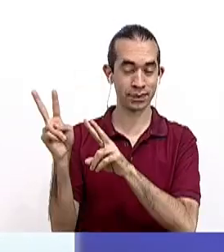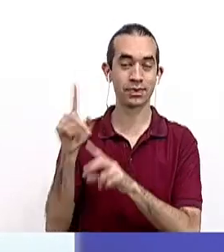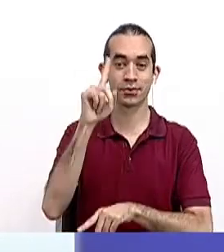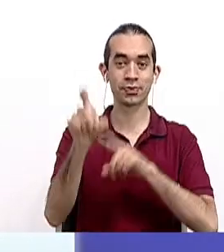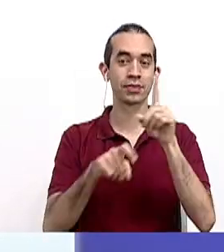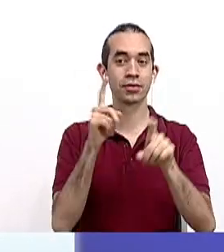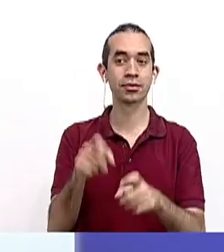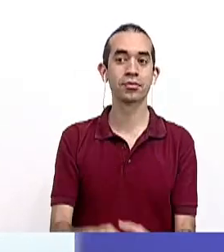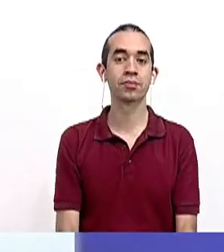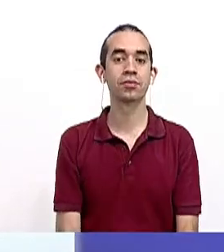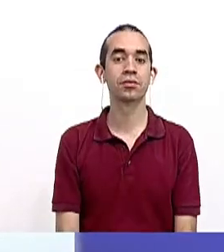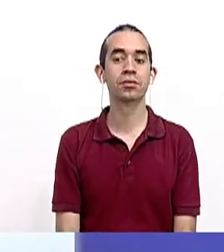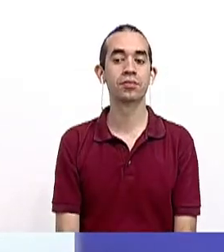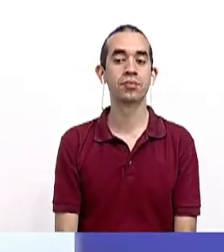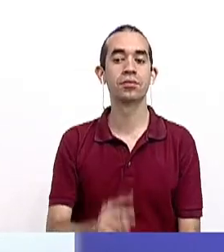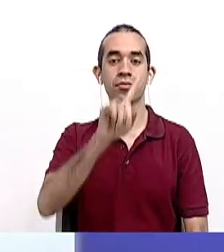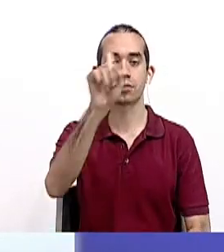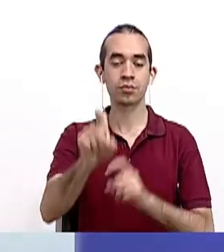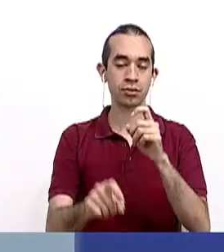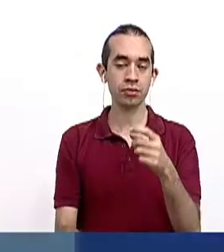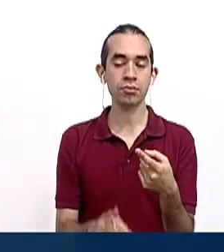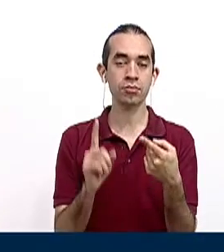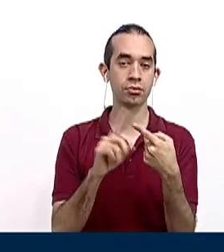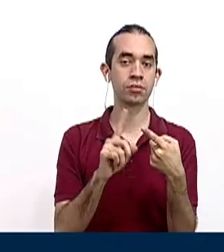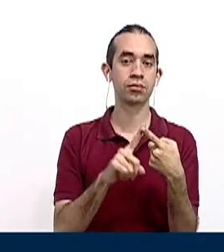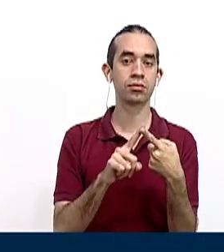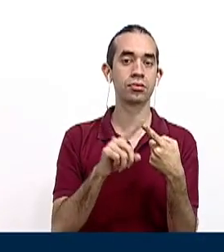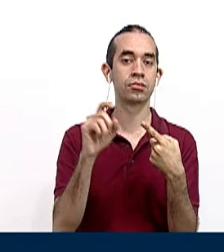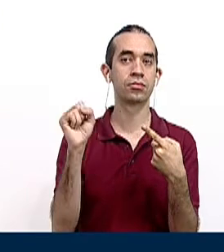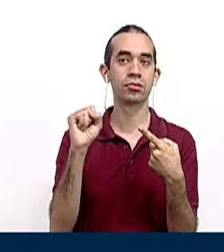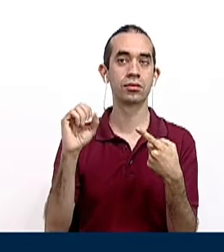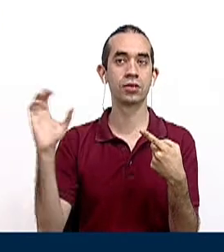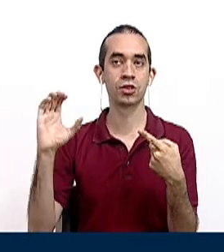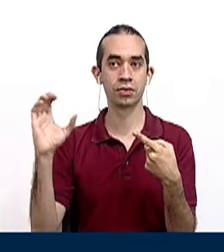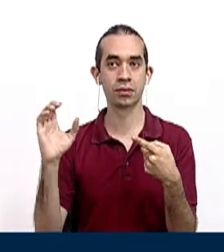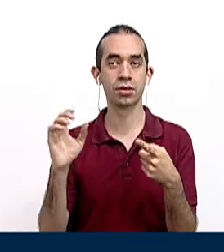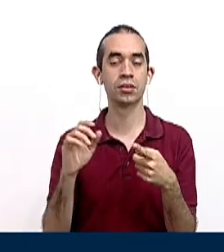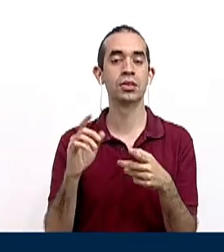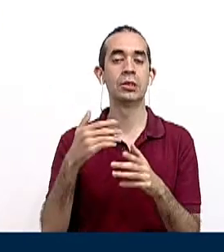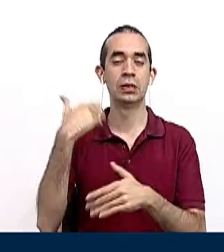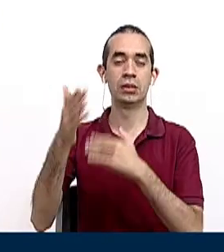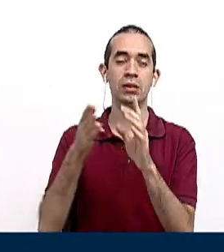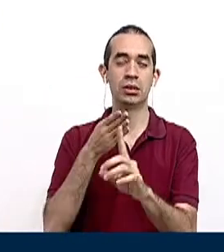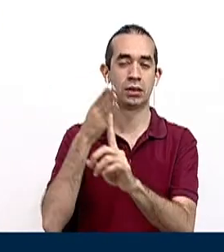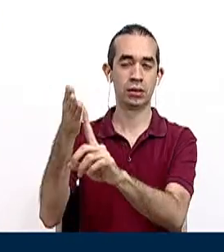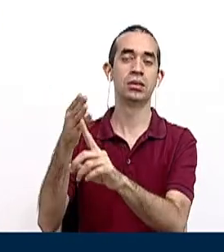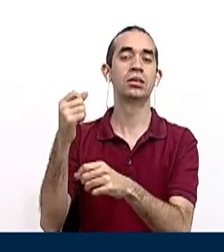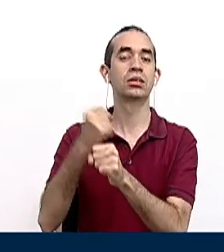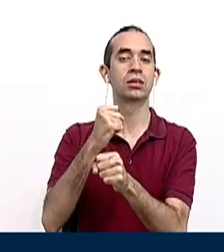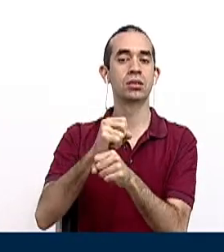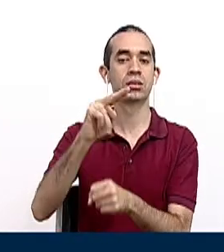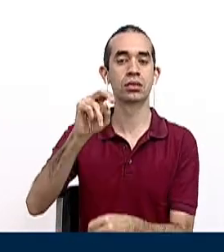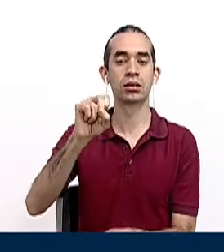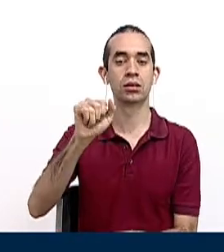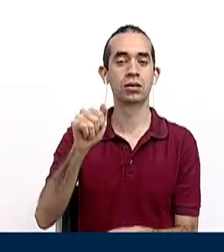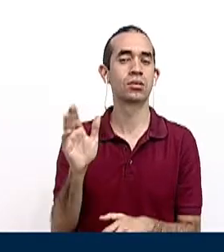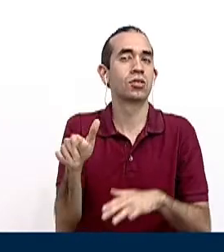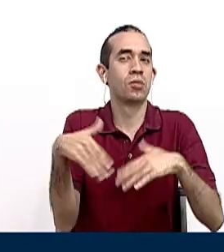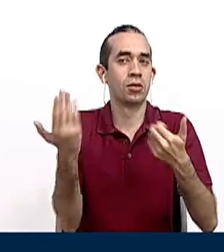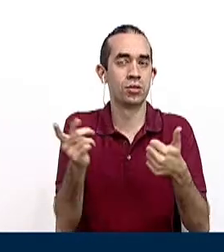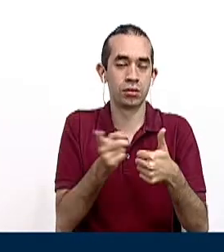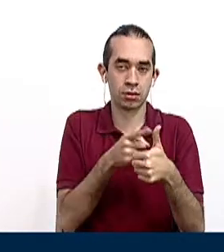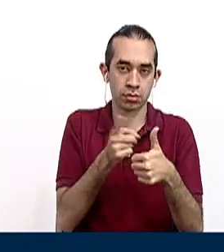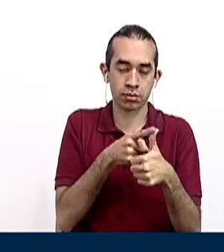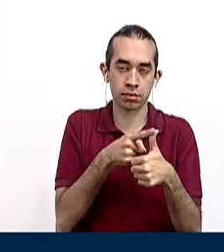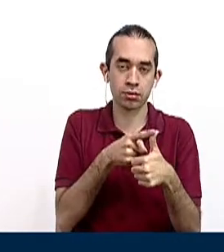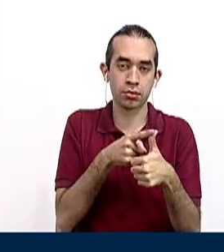questions. So question number 1, Sandra Kaufman's journey to working for NASA was, how was it? How